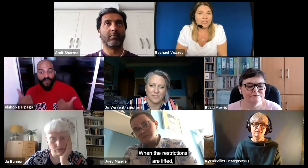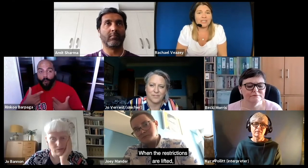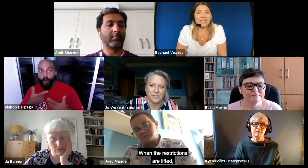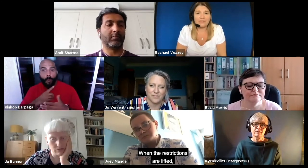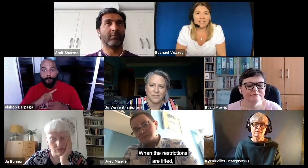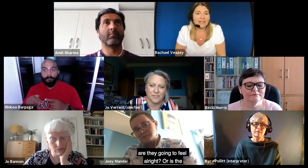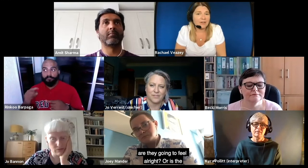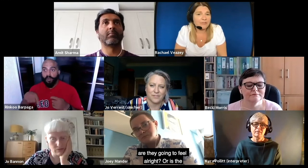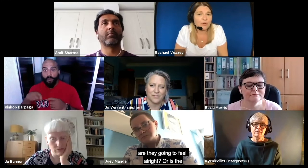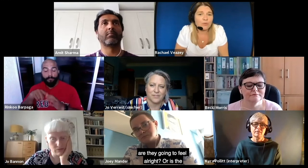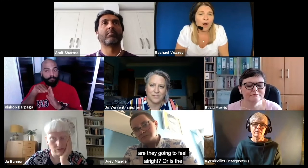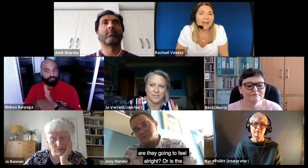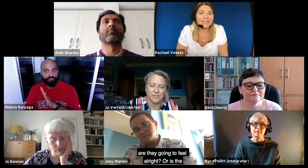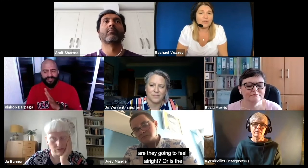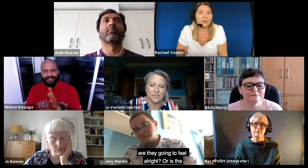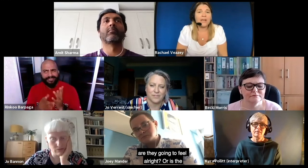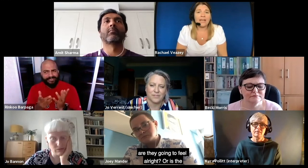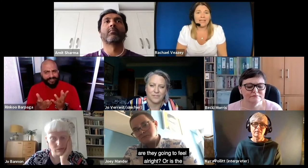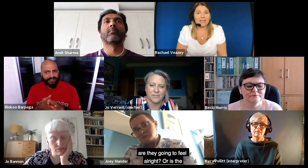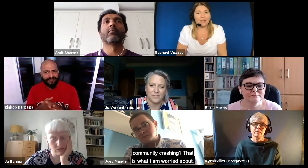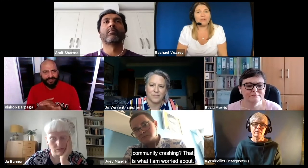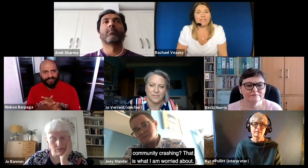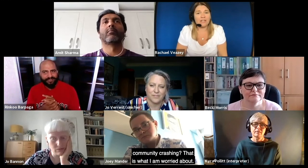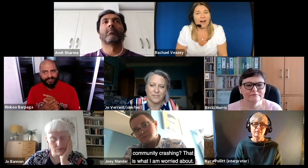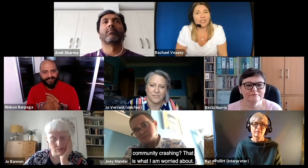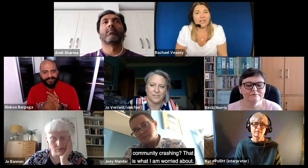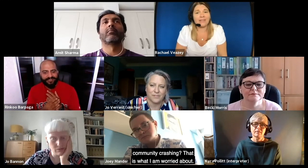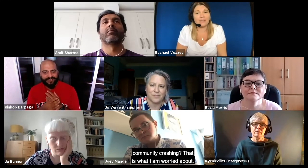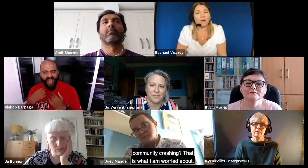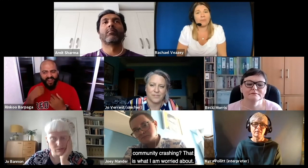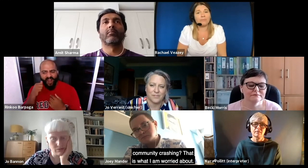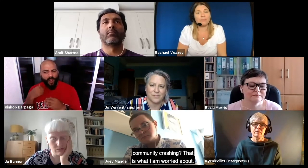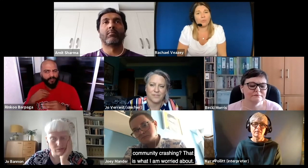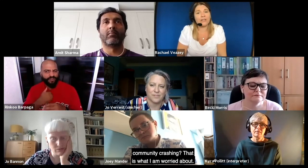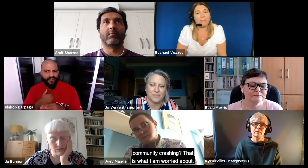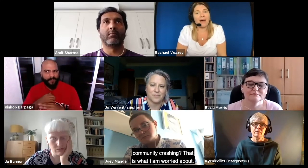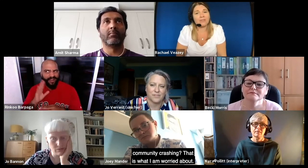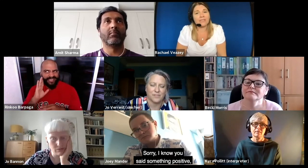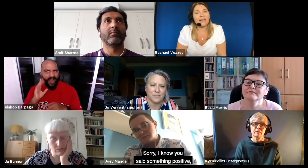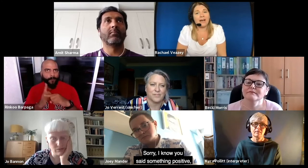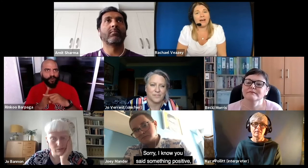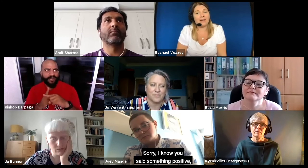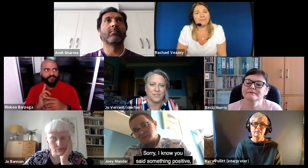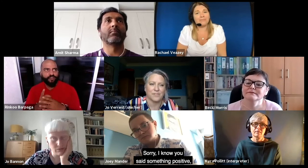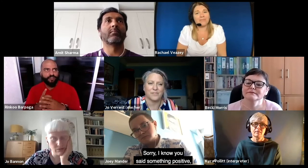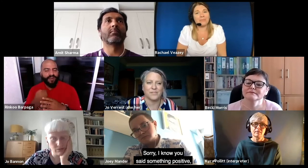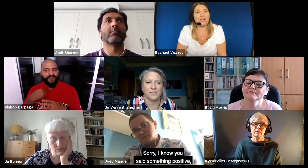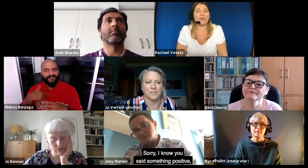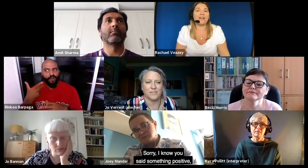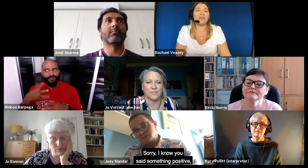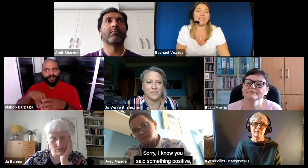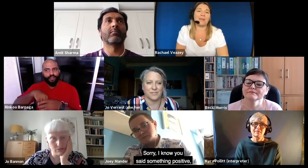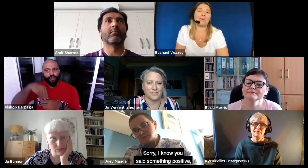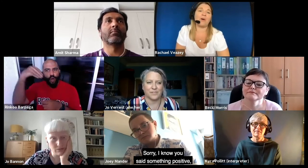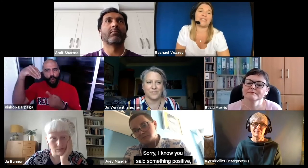the restrictions are lifted? Are they going to feel all right, or is the community crashing? That's what I'm worried about. I'm sorry,